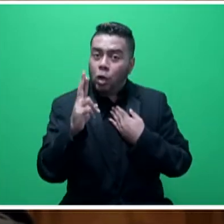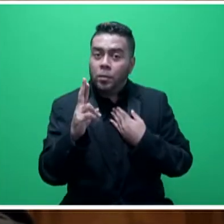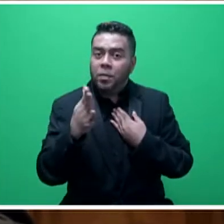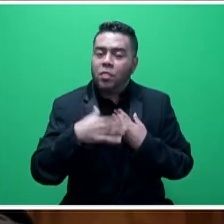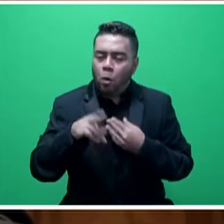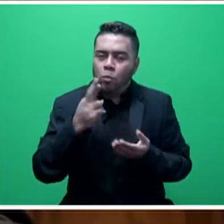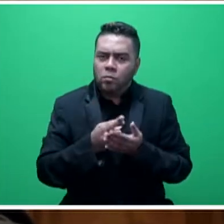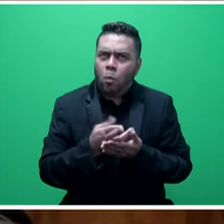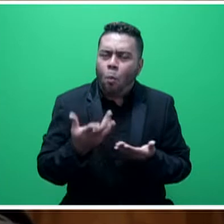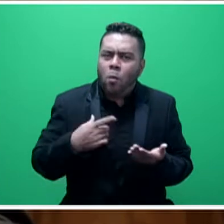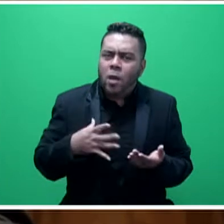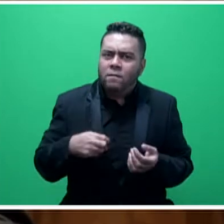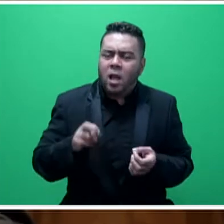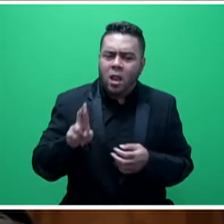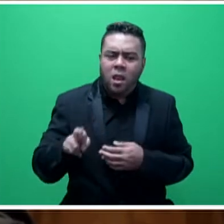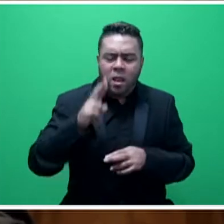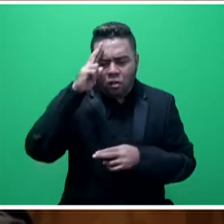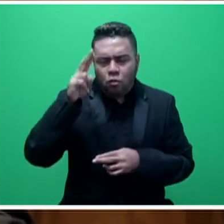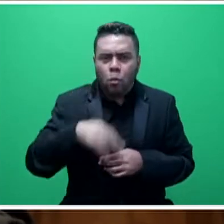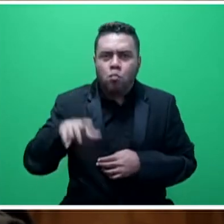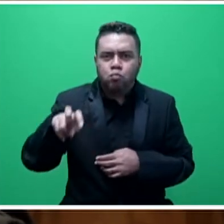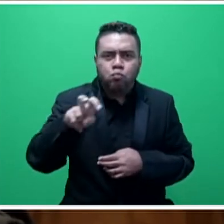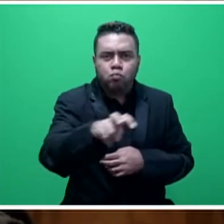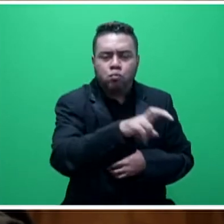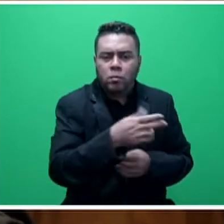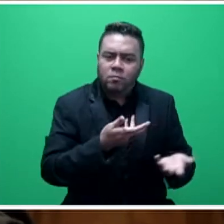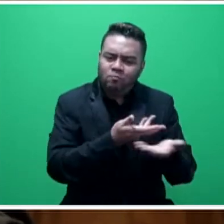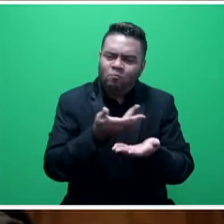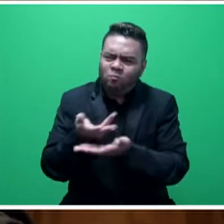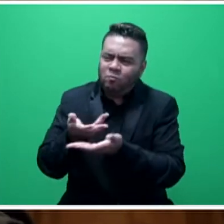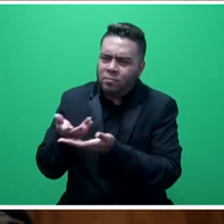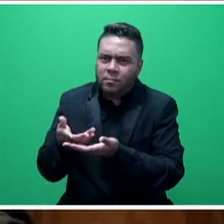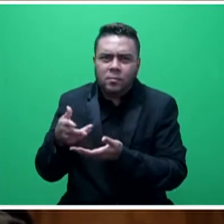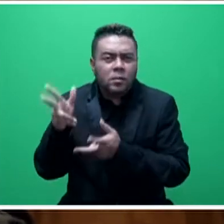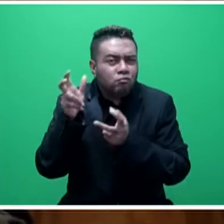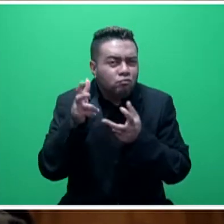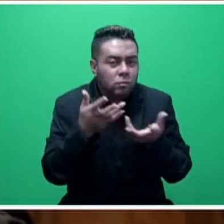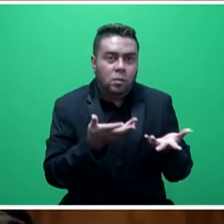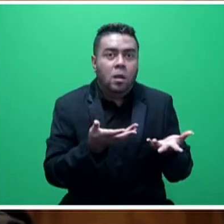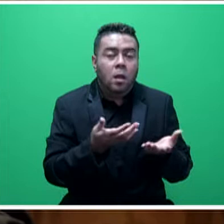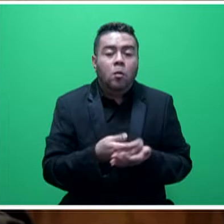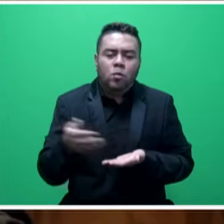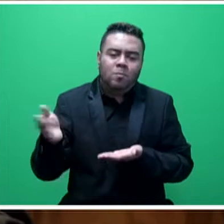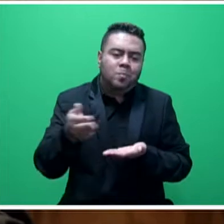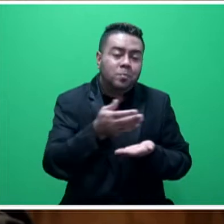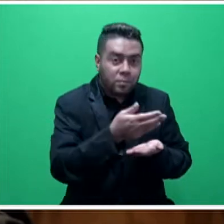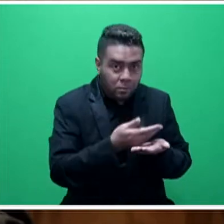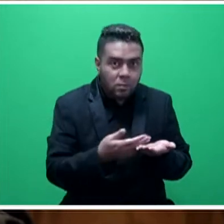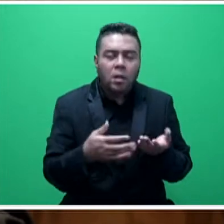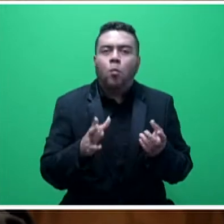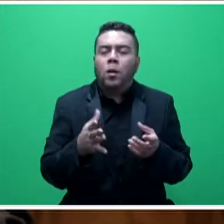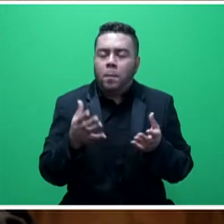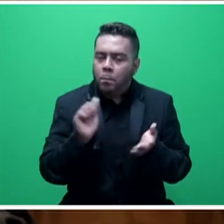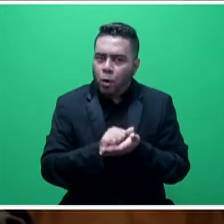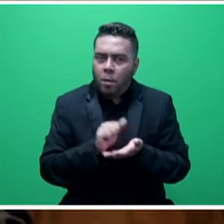held nationwide consultations was that we wanted to put in place strategies that work, and what better way than to